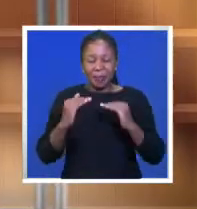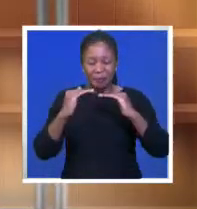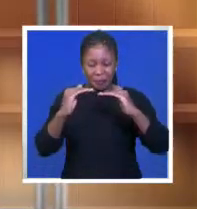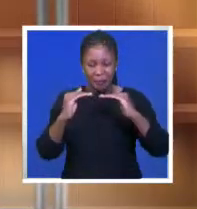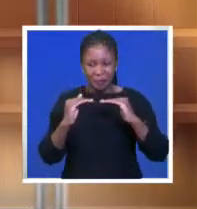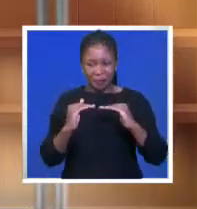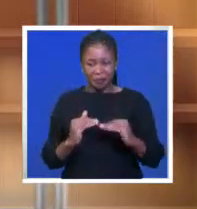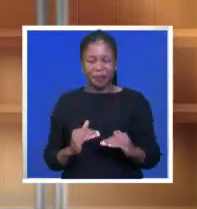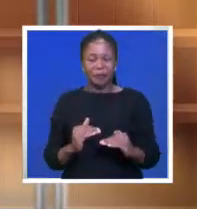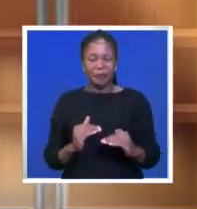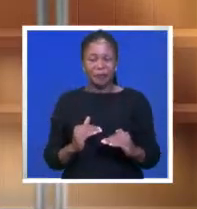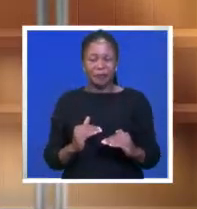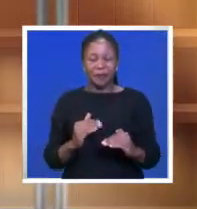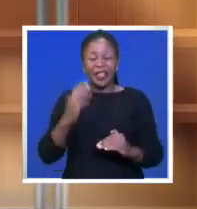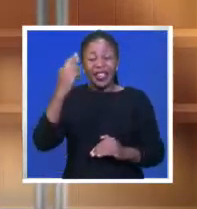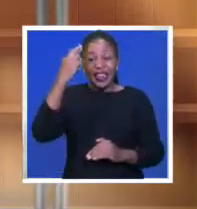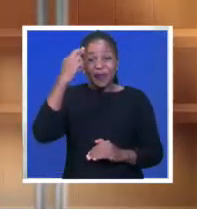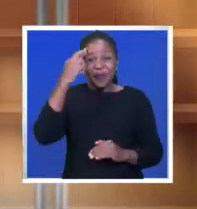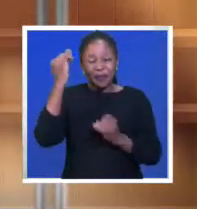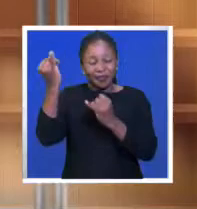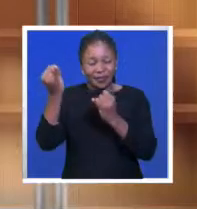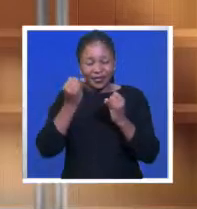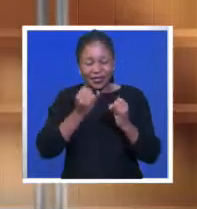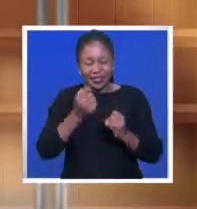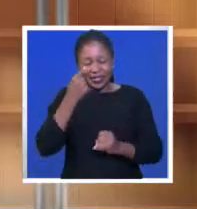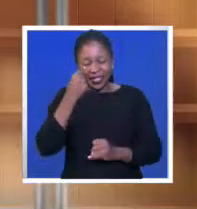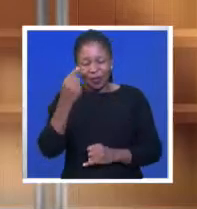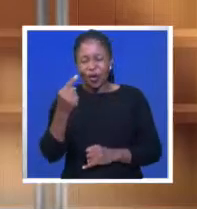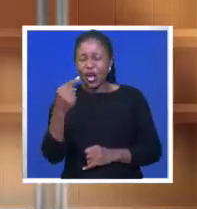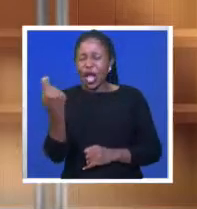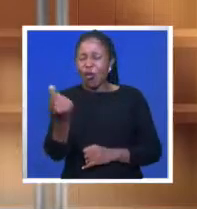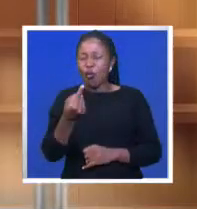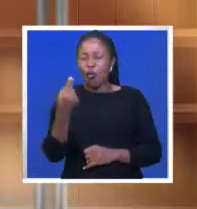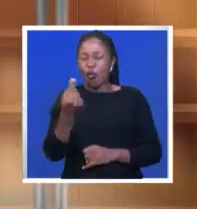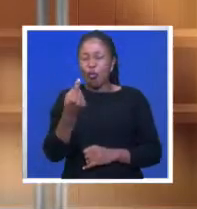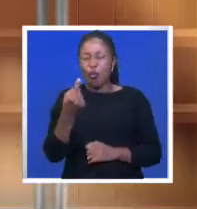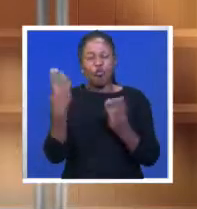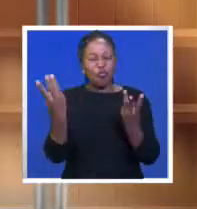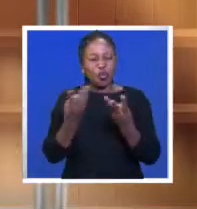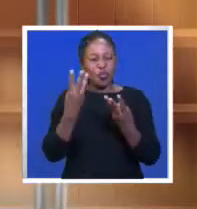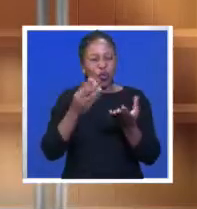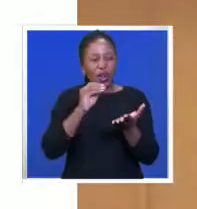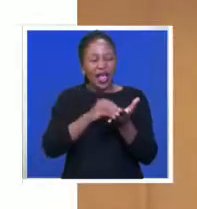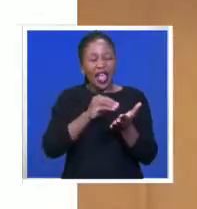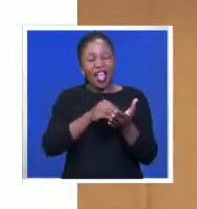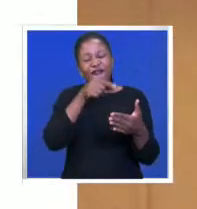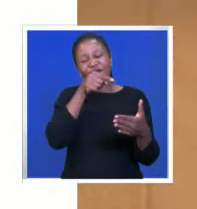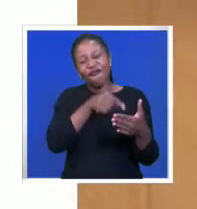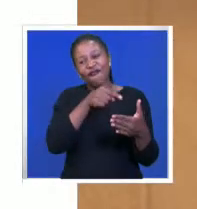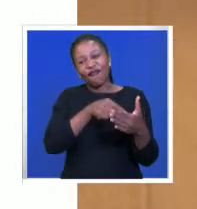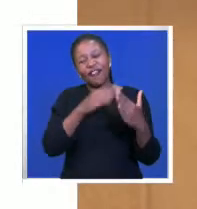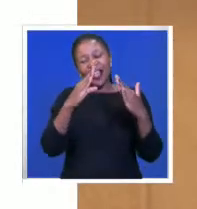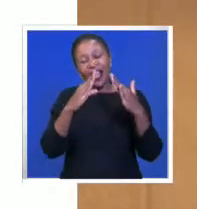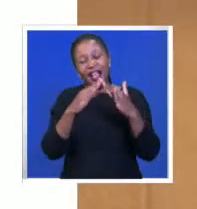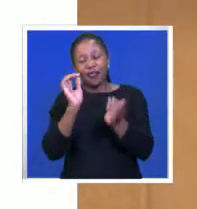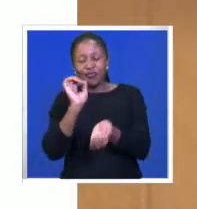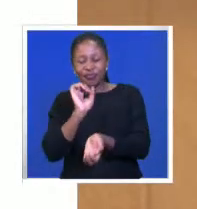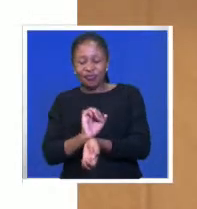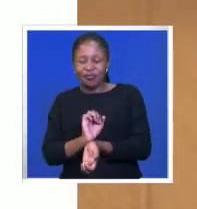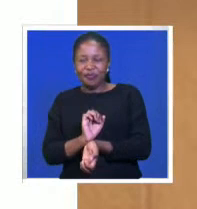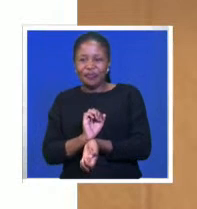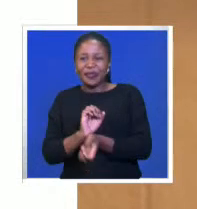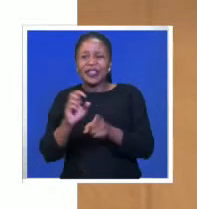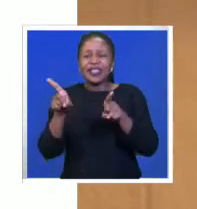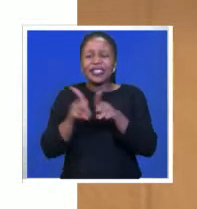text. Remember the introduction. We saw the main character, Edmond Dantes. We saw the setting within sight